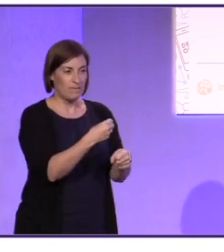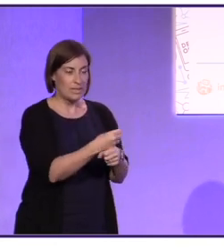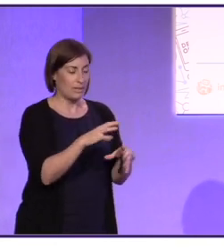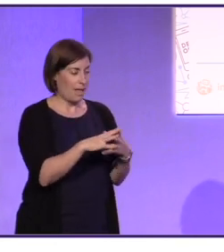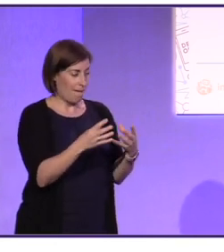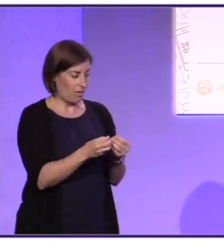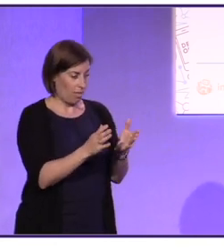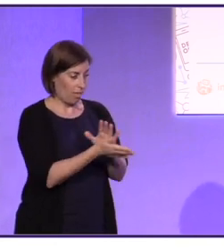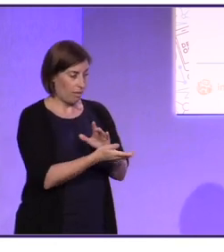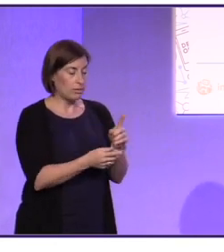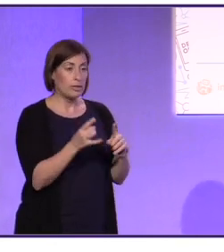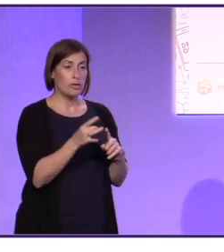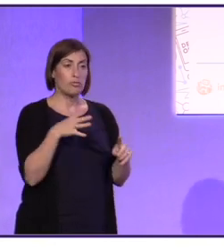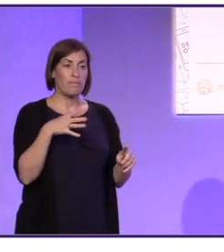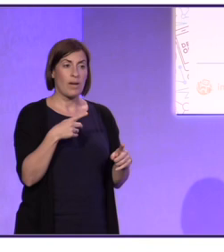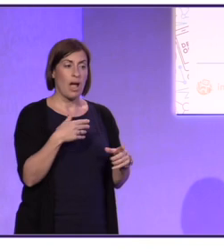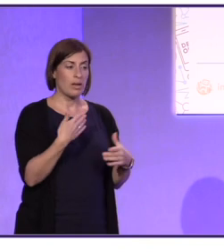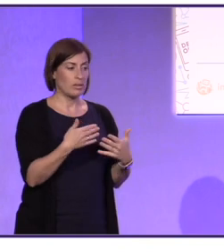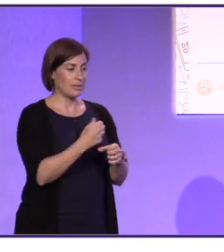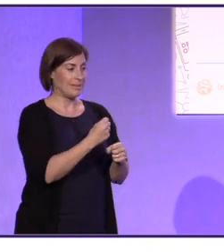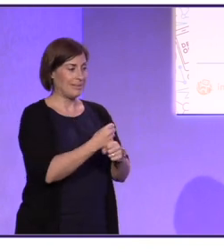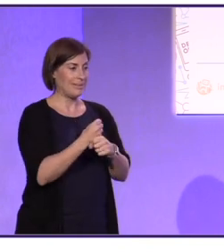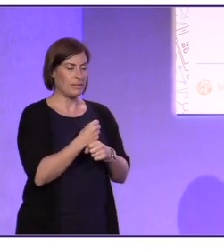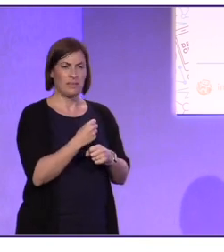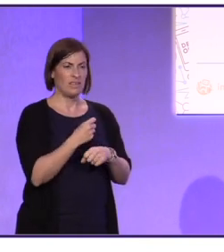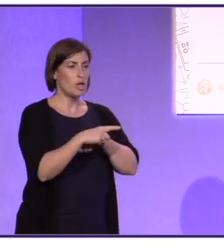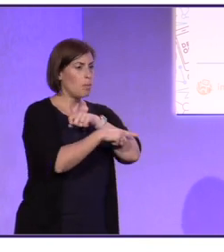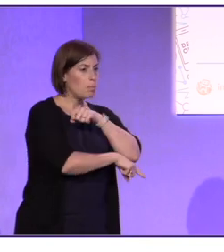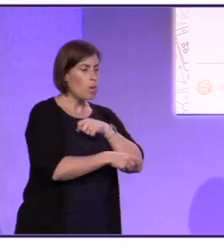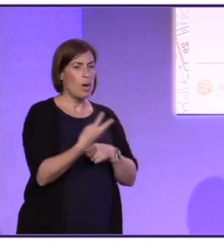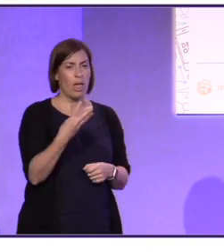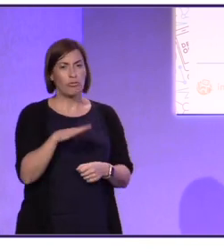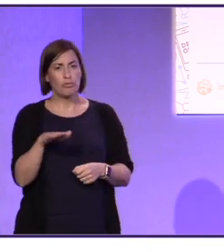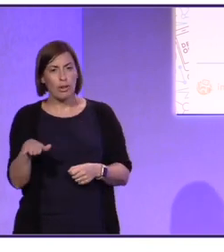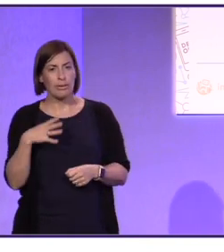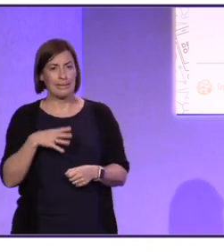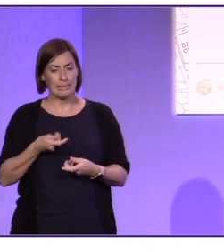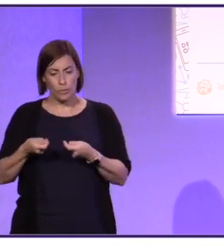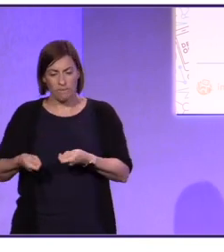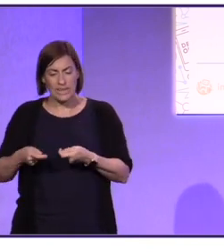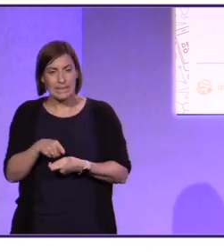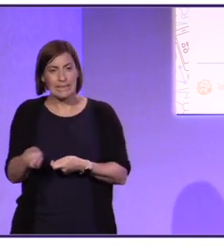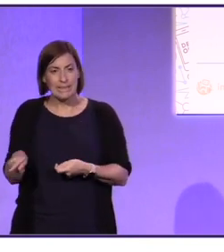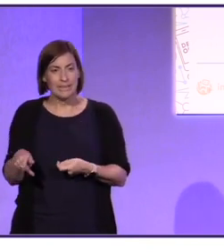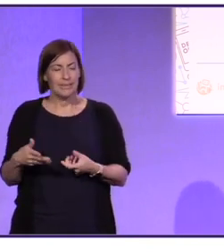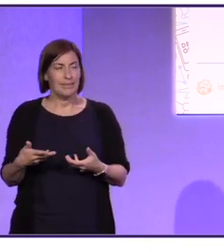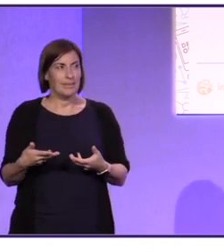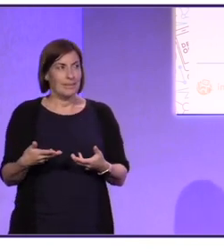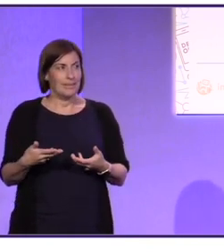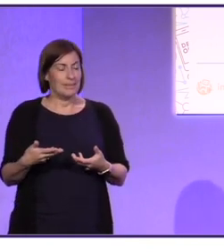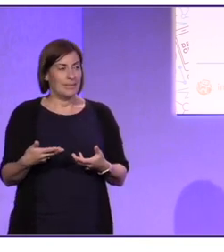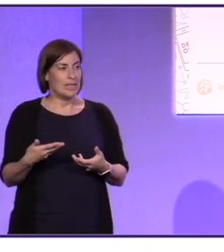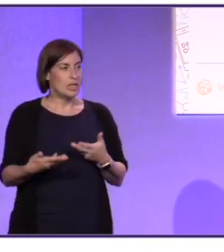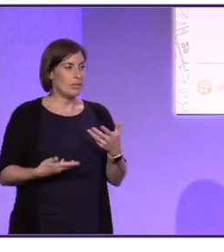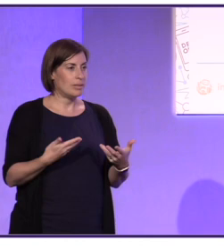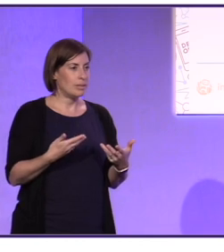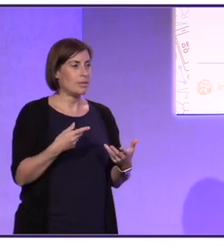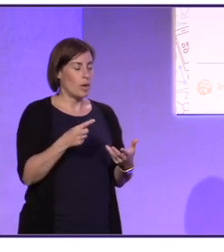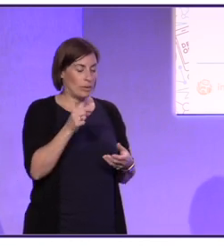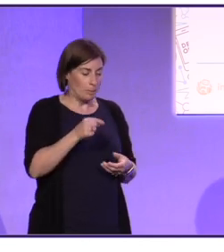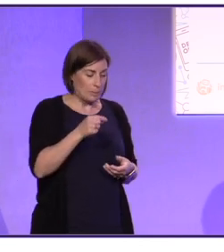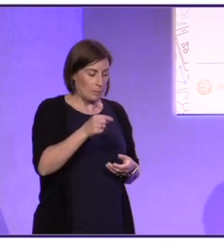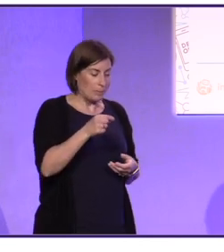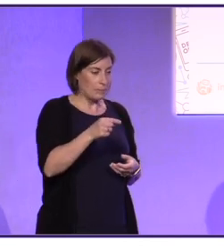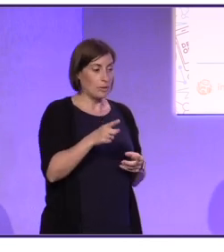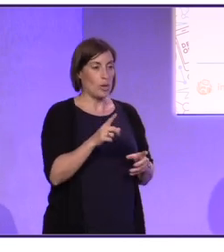You can't do it in one go because you're poor. You have three kids, and they need food. So what you're doing is you look at